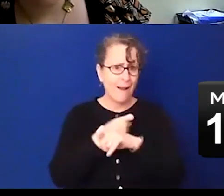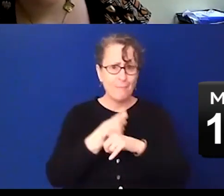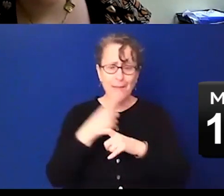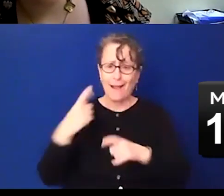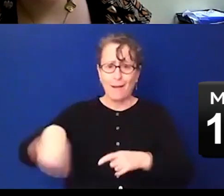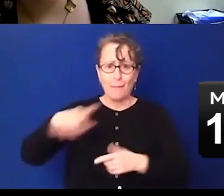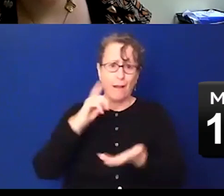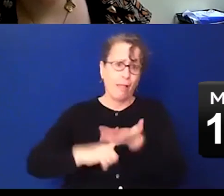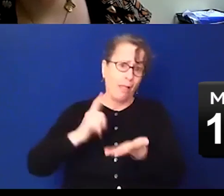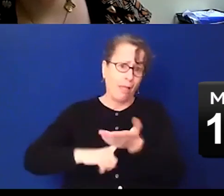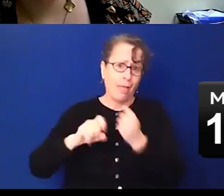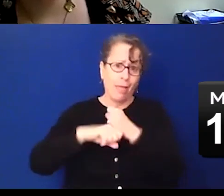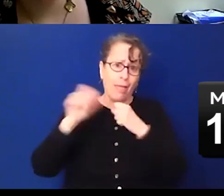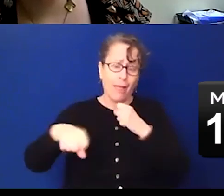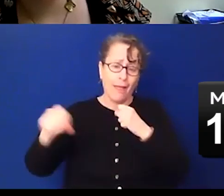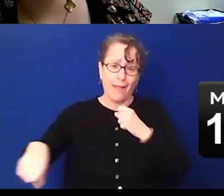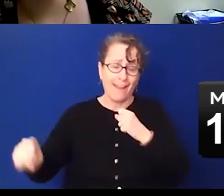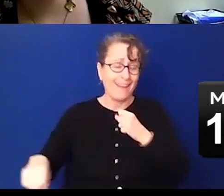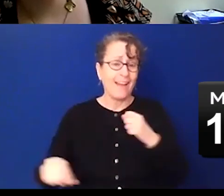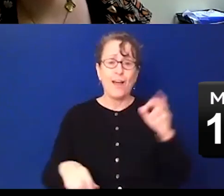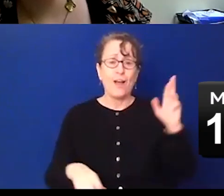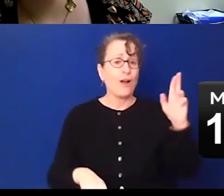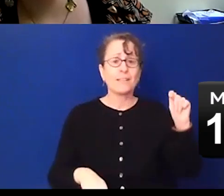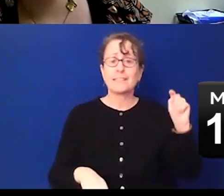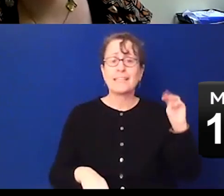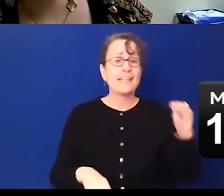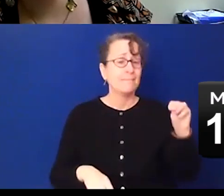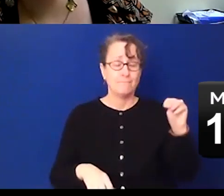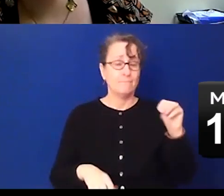it. So in 10 months, they should define it.